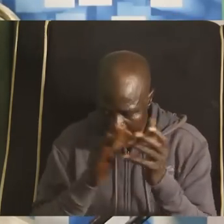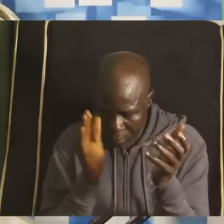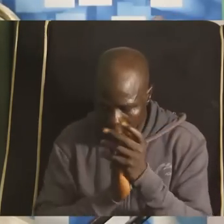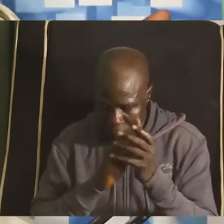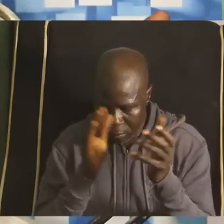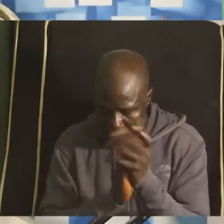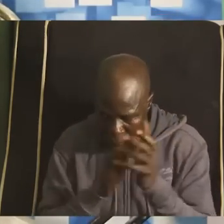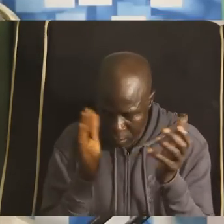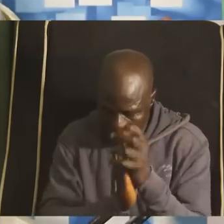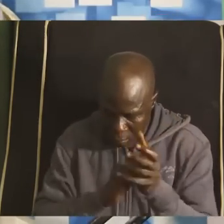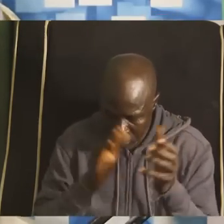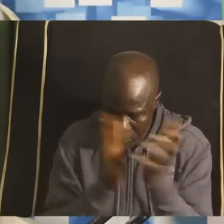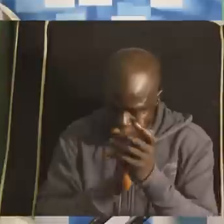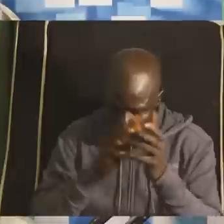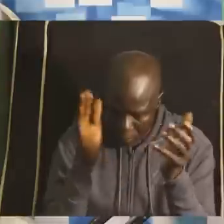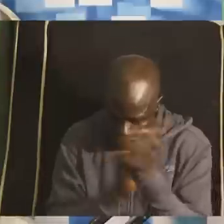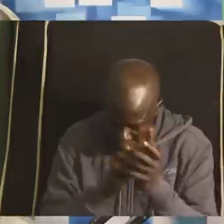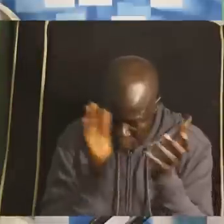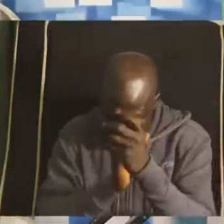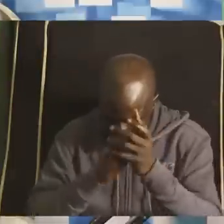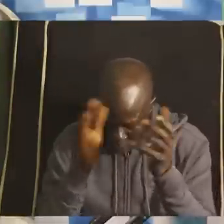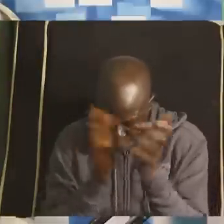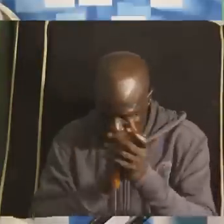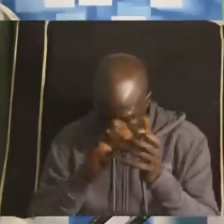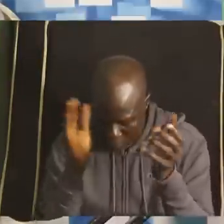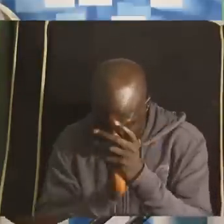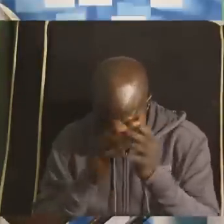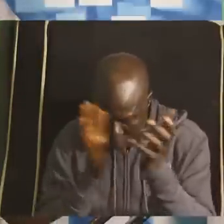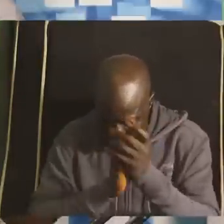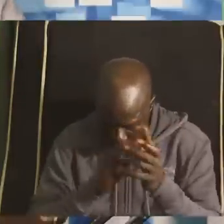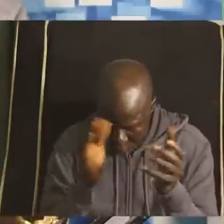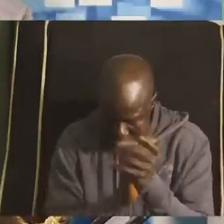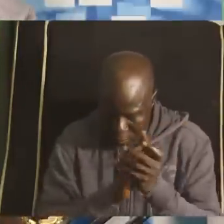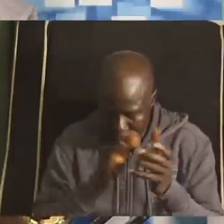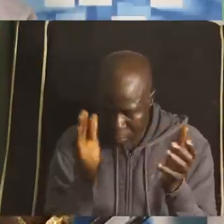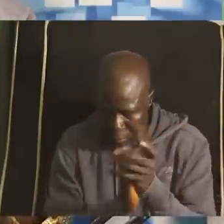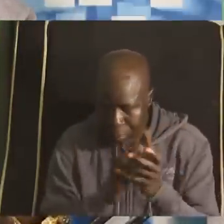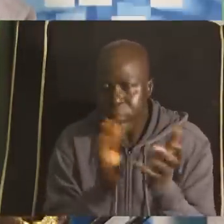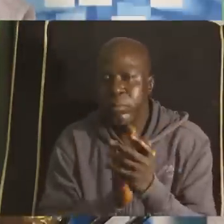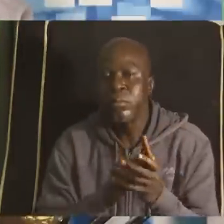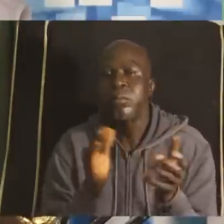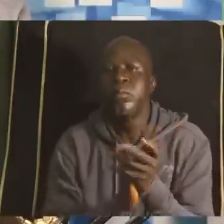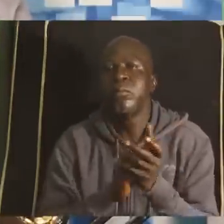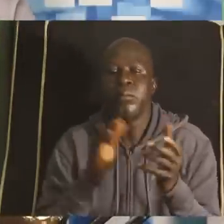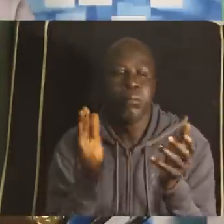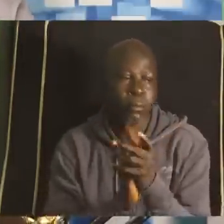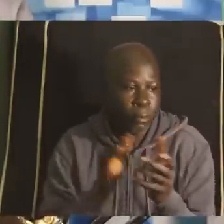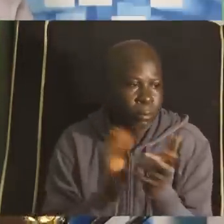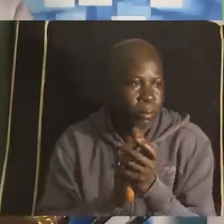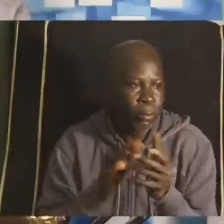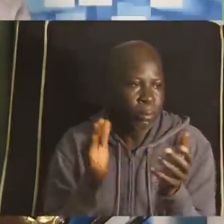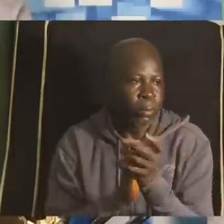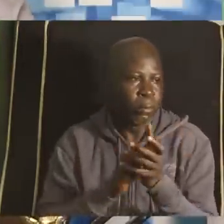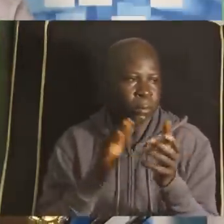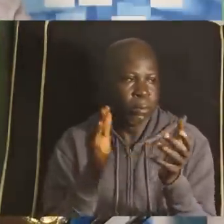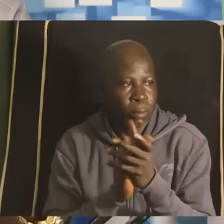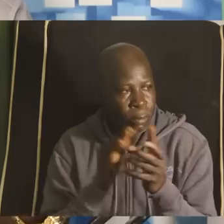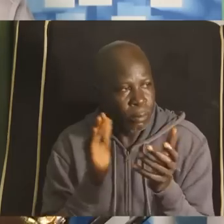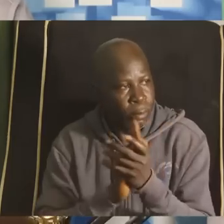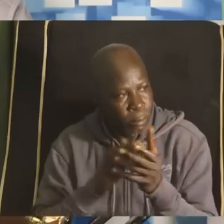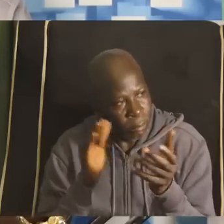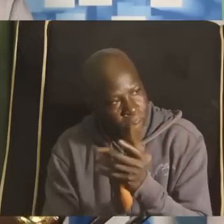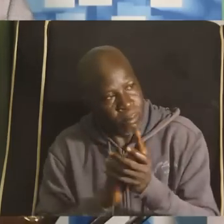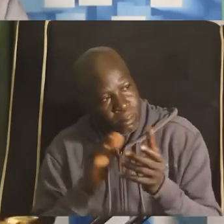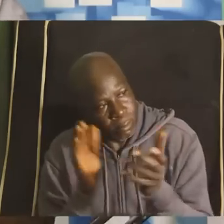wa Oh Eni ba fe ko wa Eni ba fe ko wa Oh, and the buffet